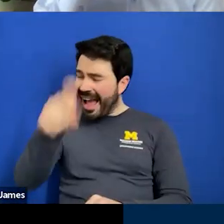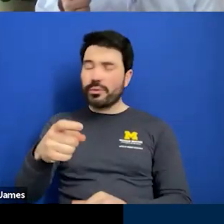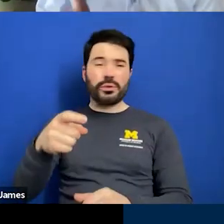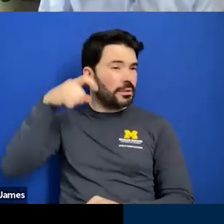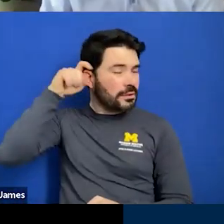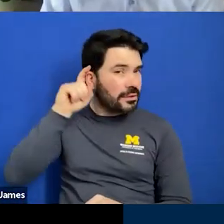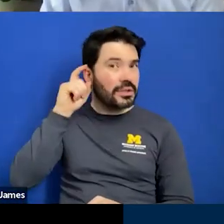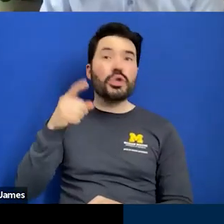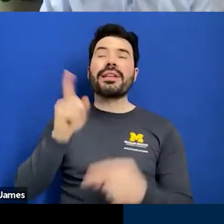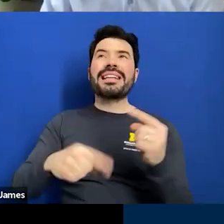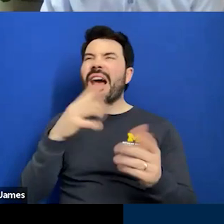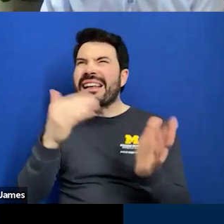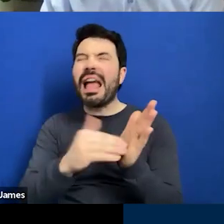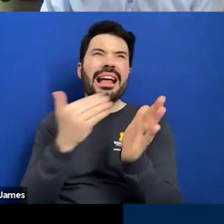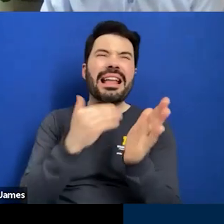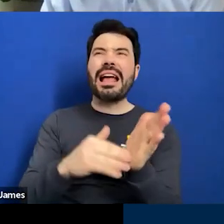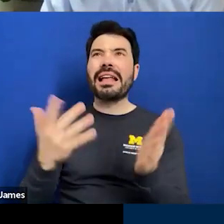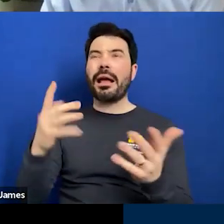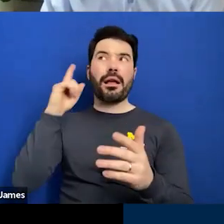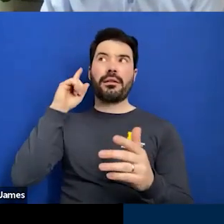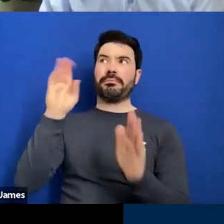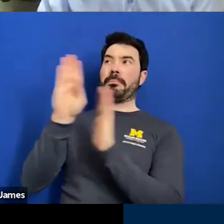You're having to ask people to repeat things. And